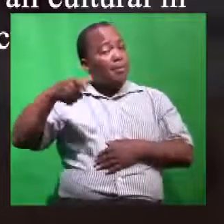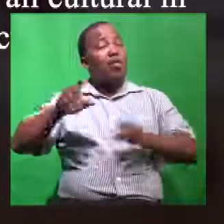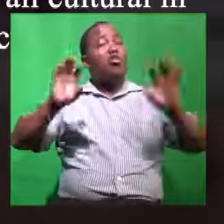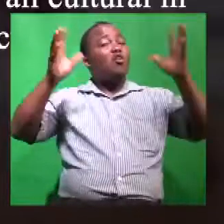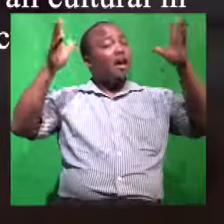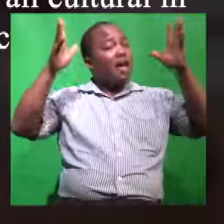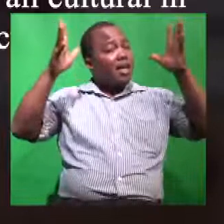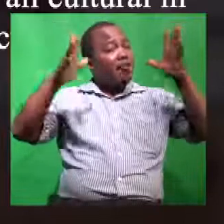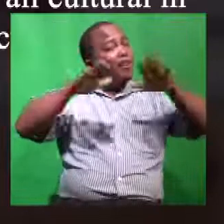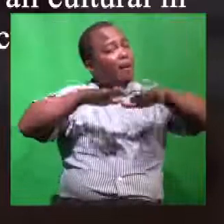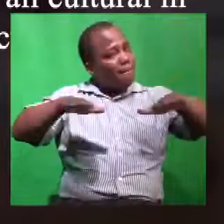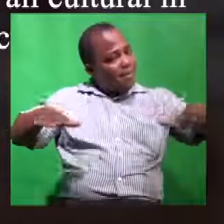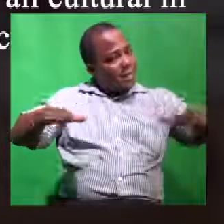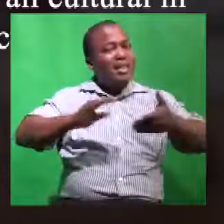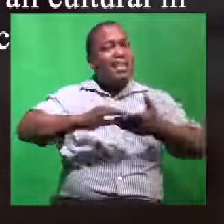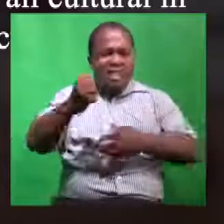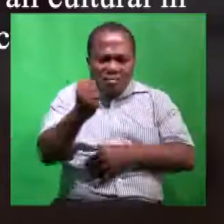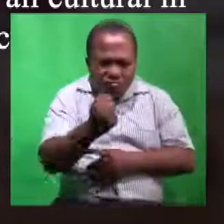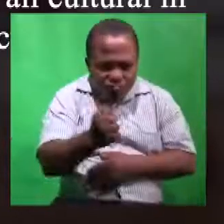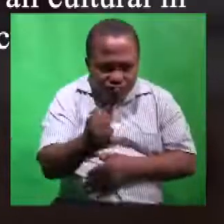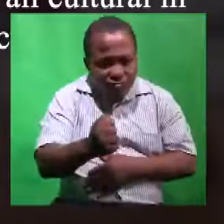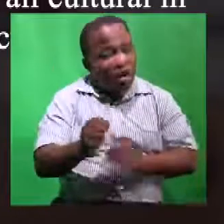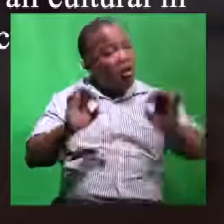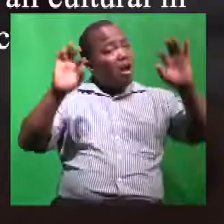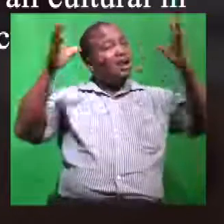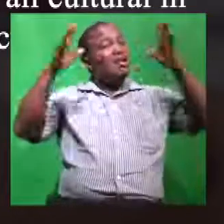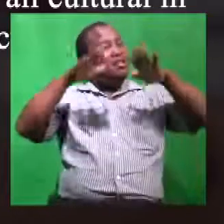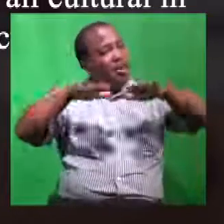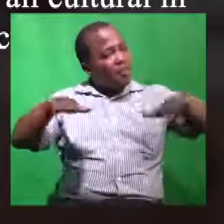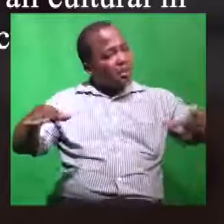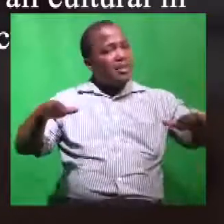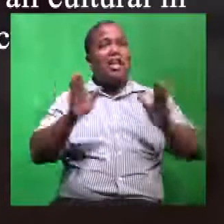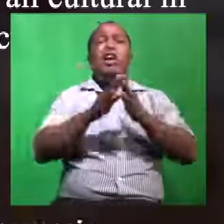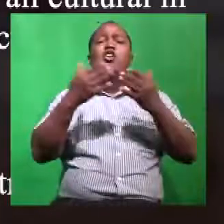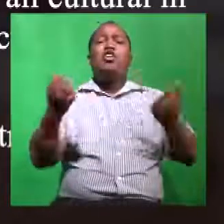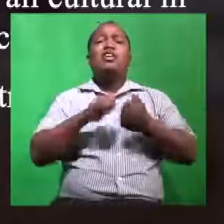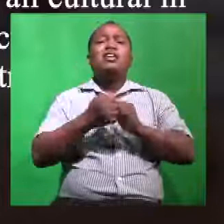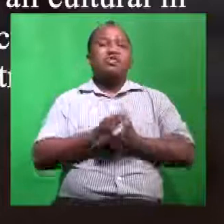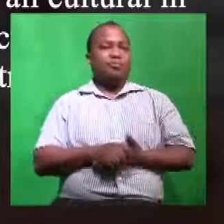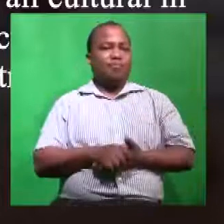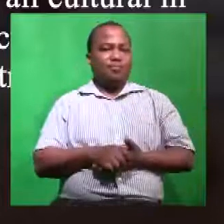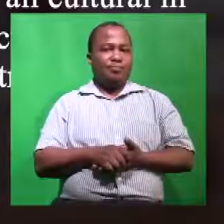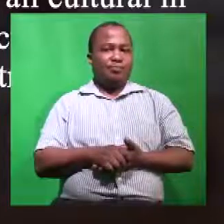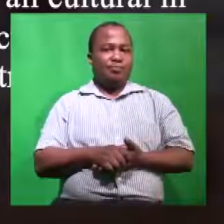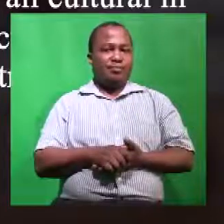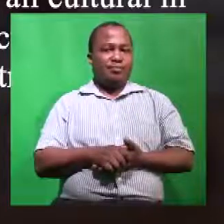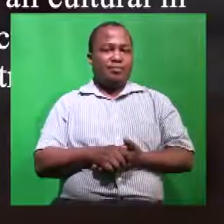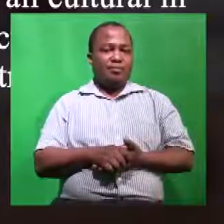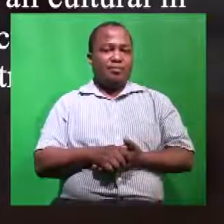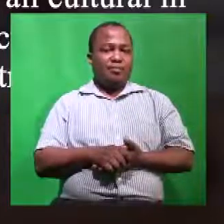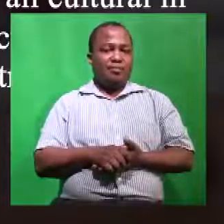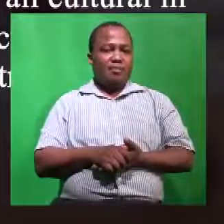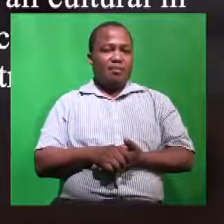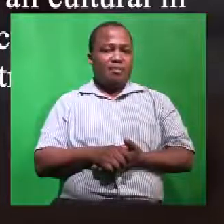maybe elders are living in peace. There is no any confrontation about them. Gender mainstreaming is another things,